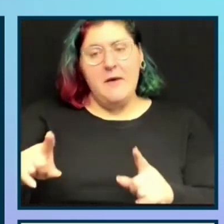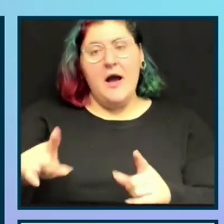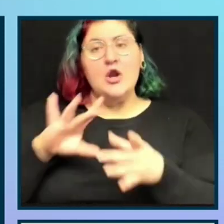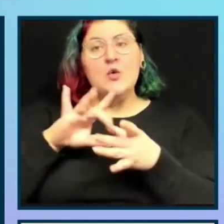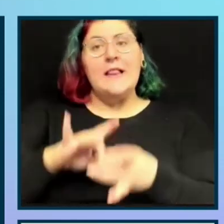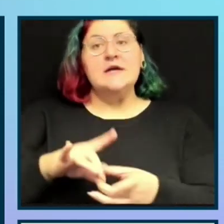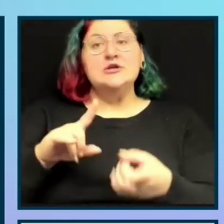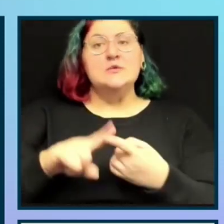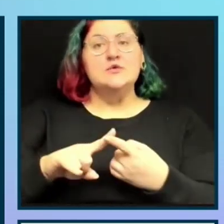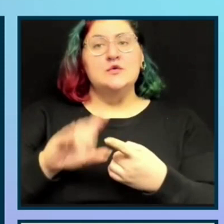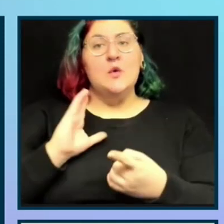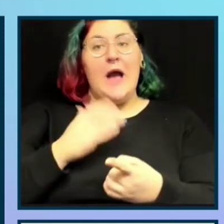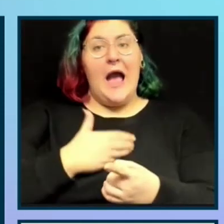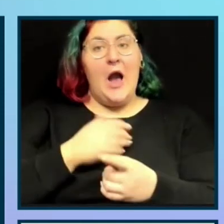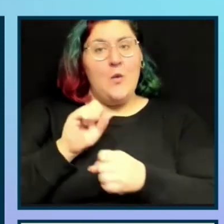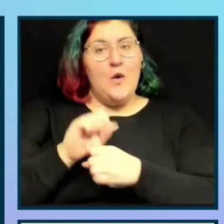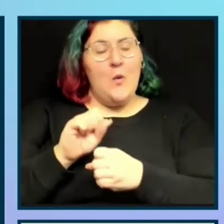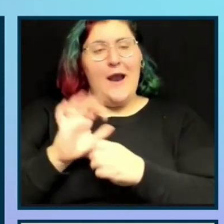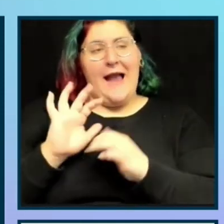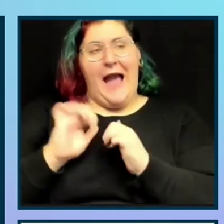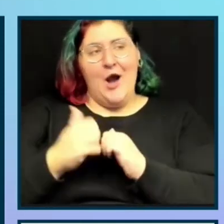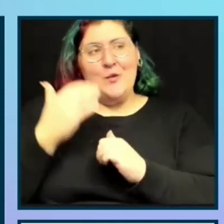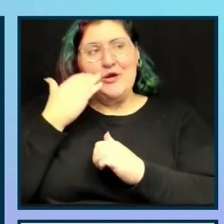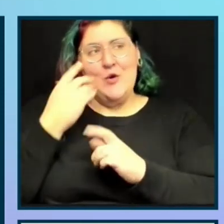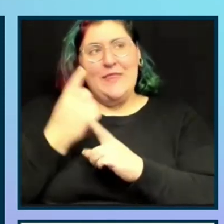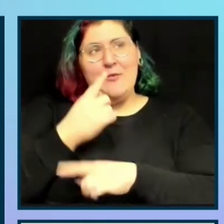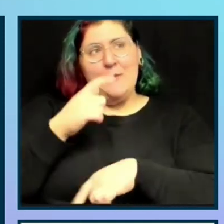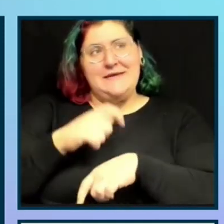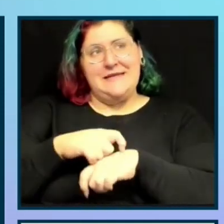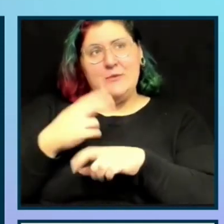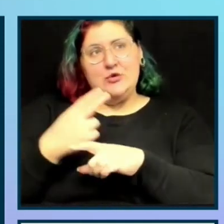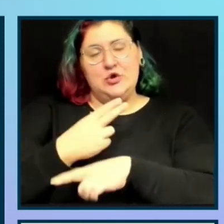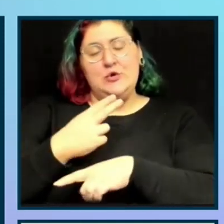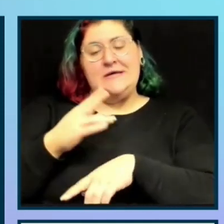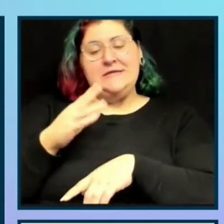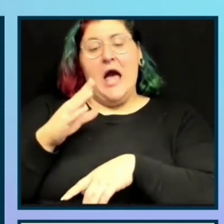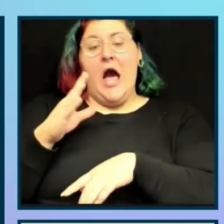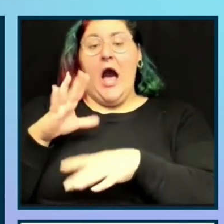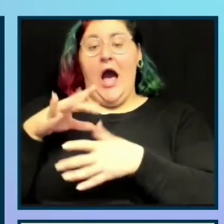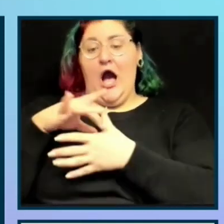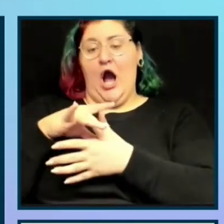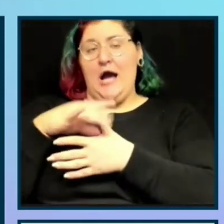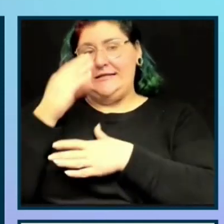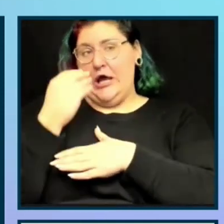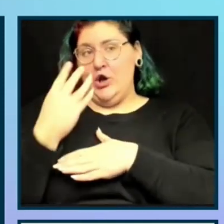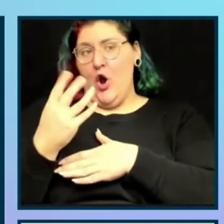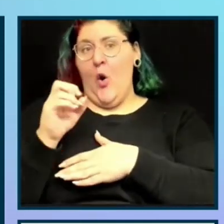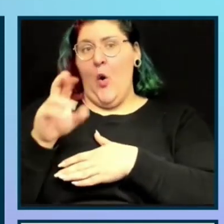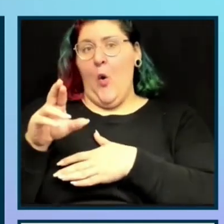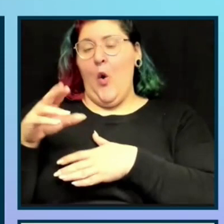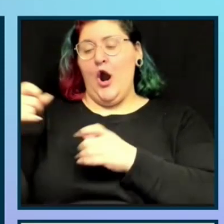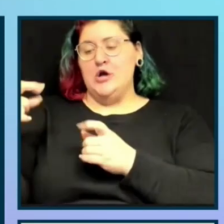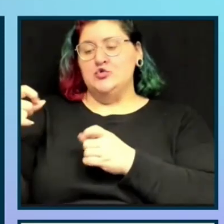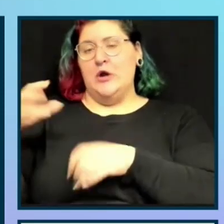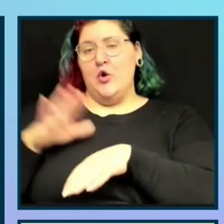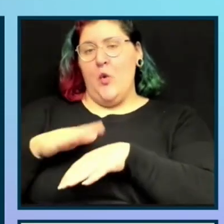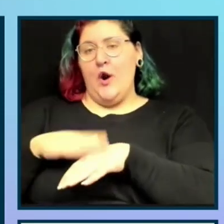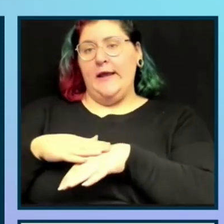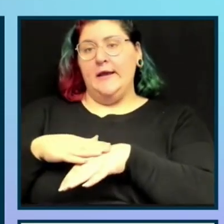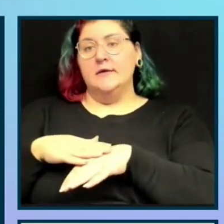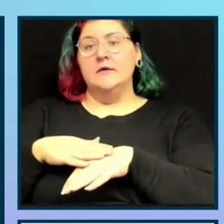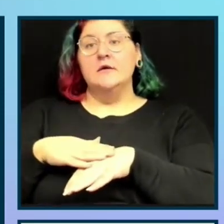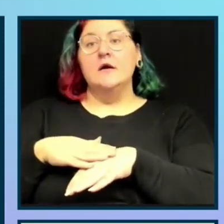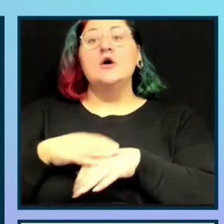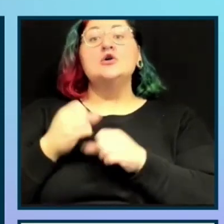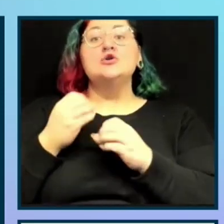appropriate time to use a content note or a trigger warning? So content notes are flags about sensitive topics that a